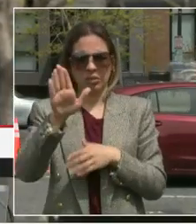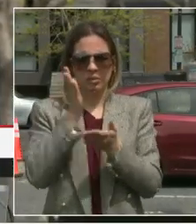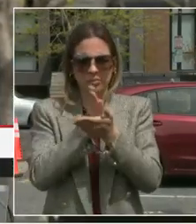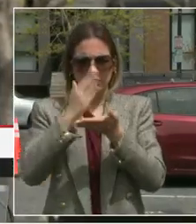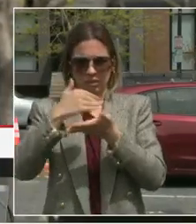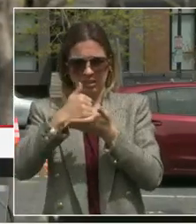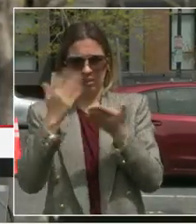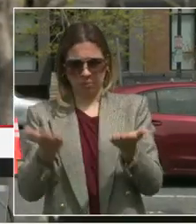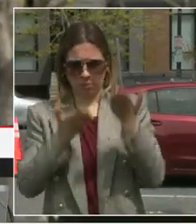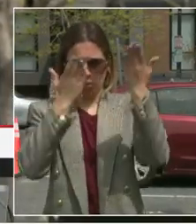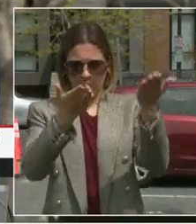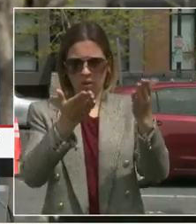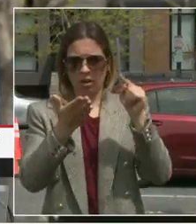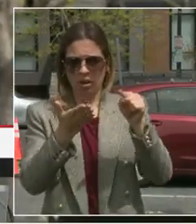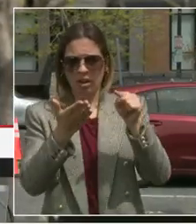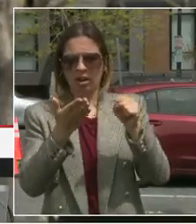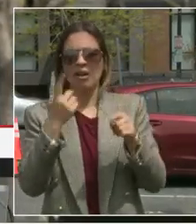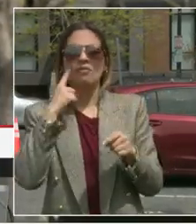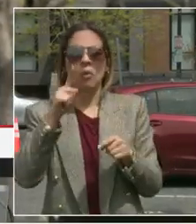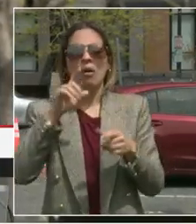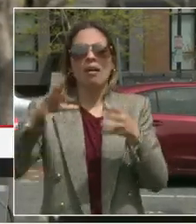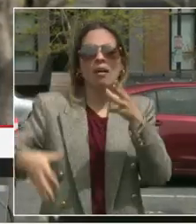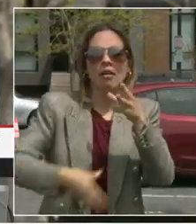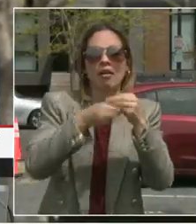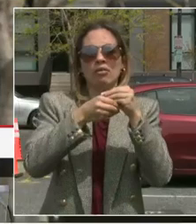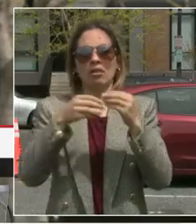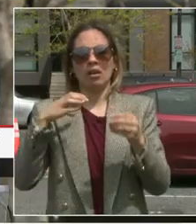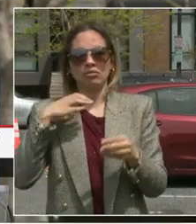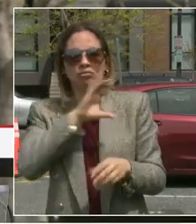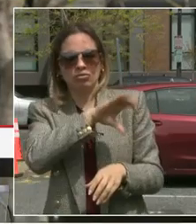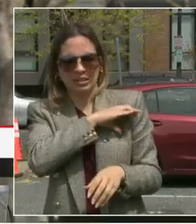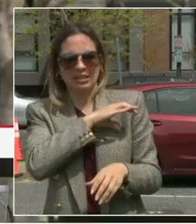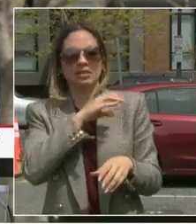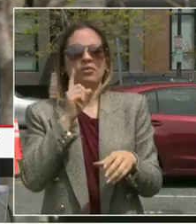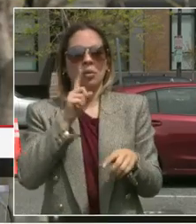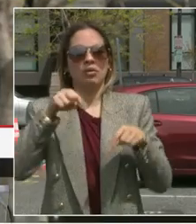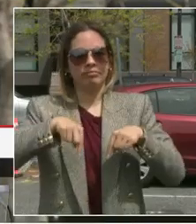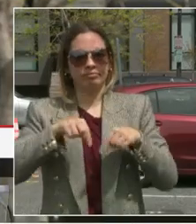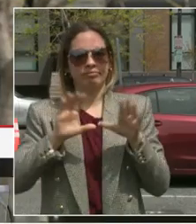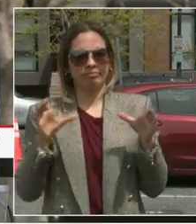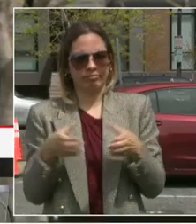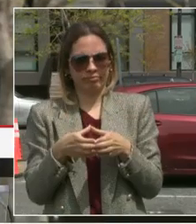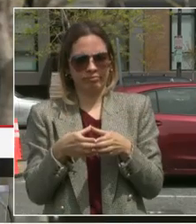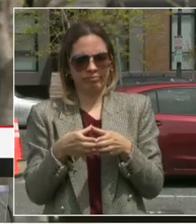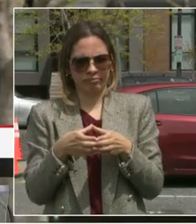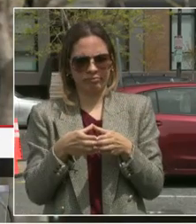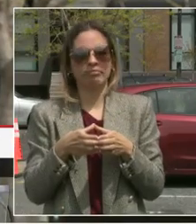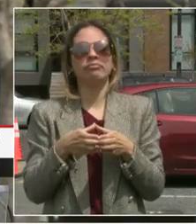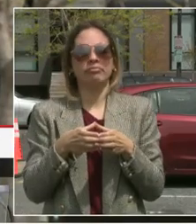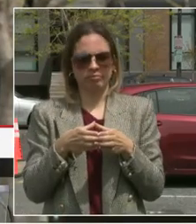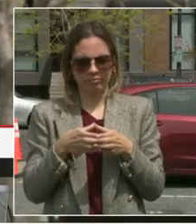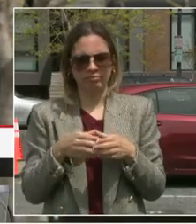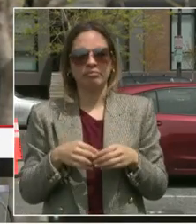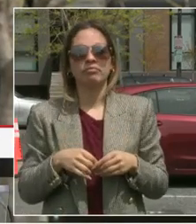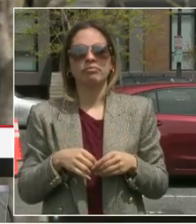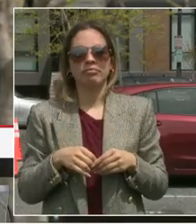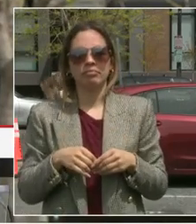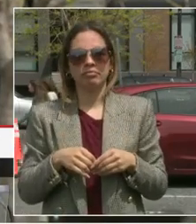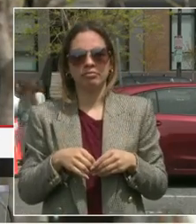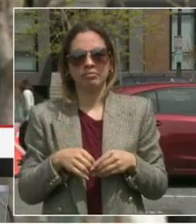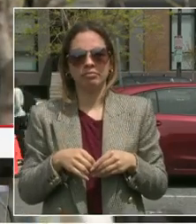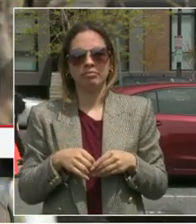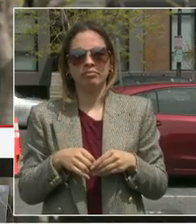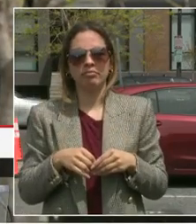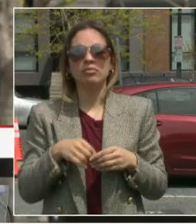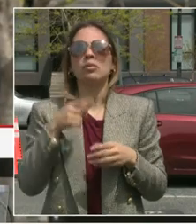proposed money for additional officers to increase our force. Talk about your initiative to fight crime